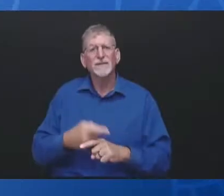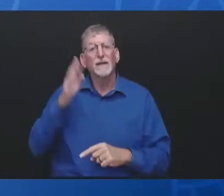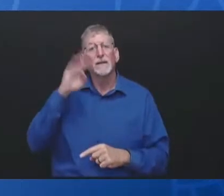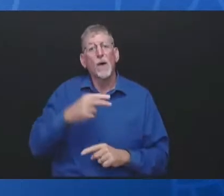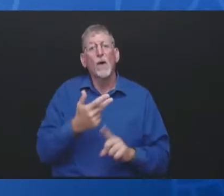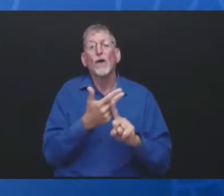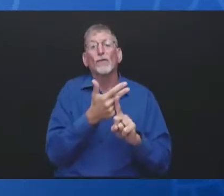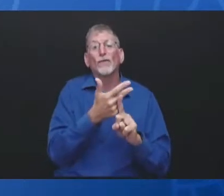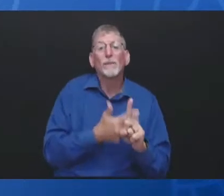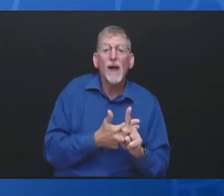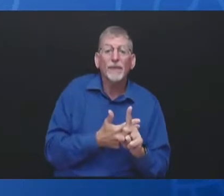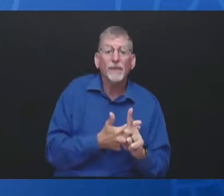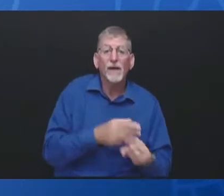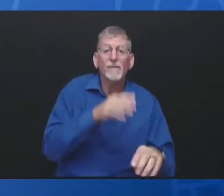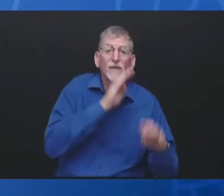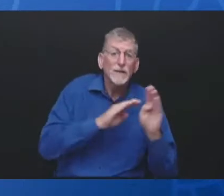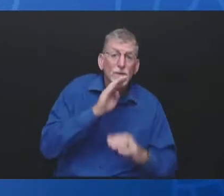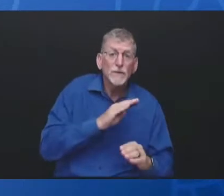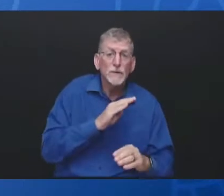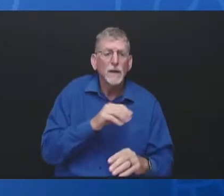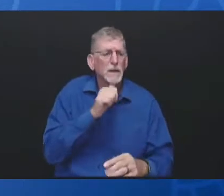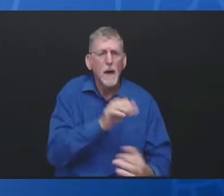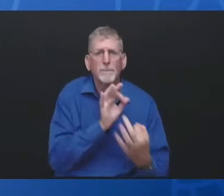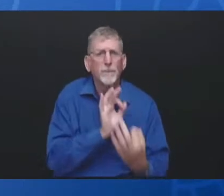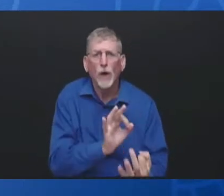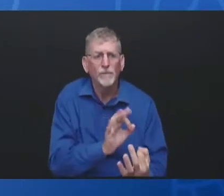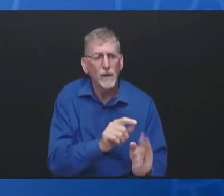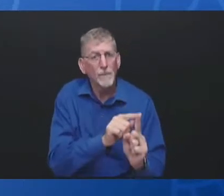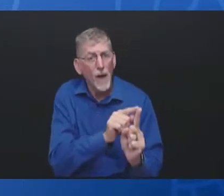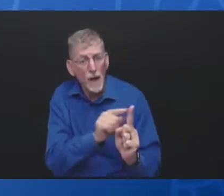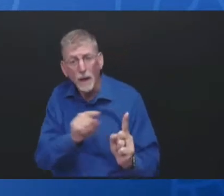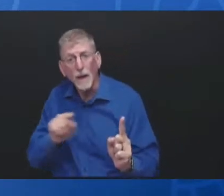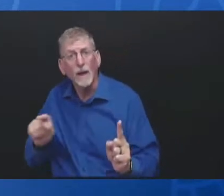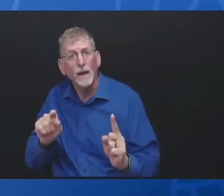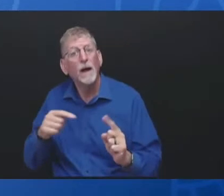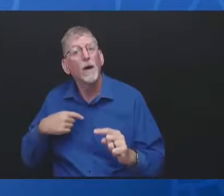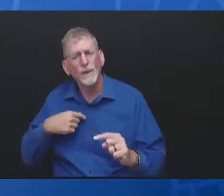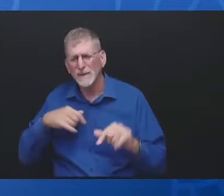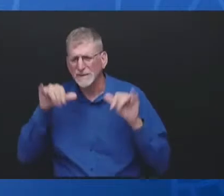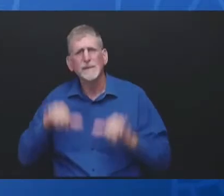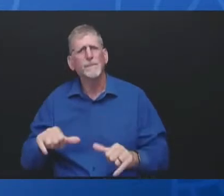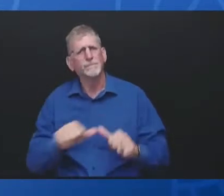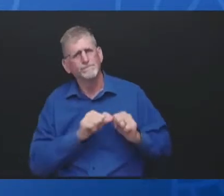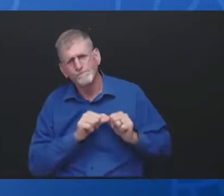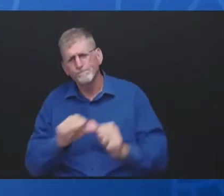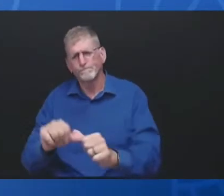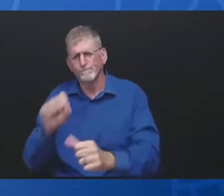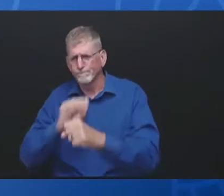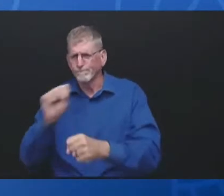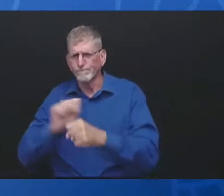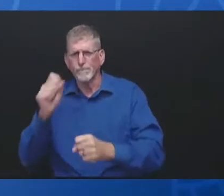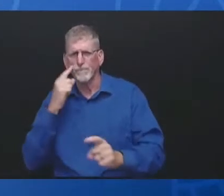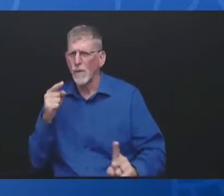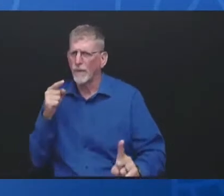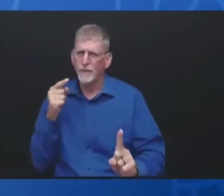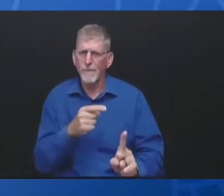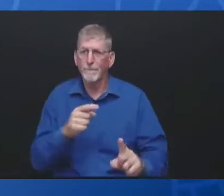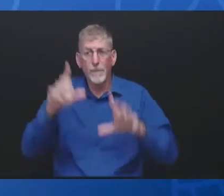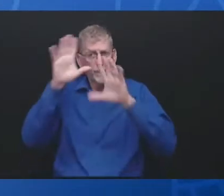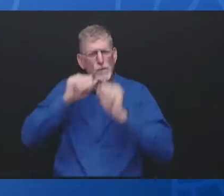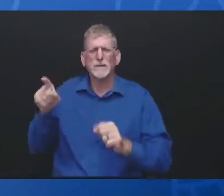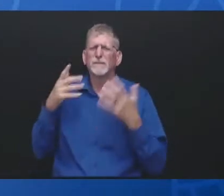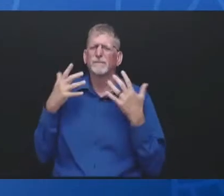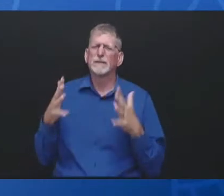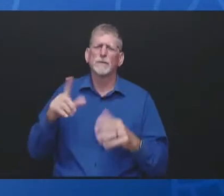perfect yet. But that is what we are going for. We will continue to work for this. It is President Trump's commitment. Yes, Eric, please.